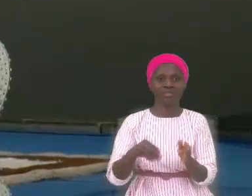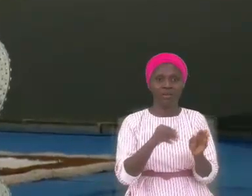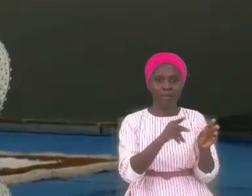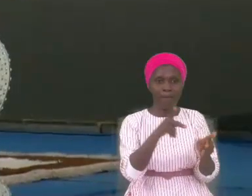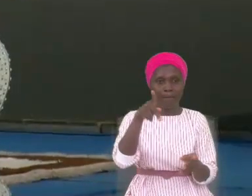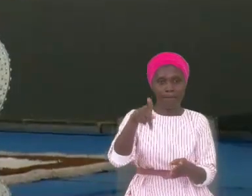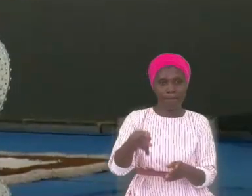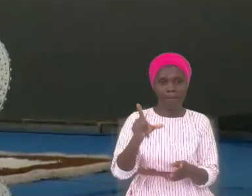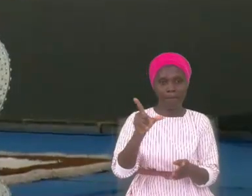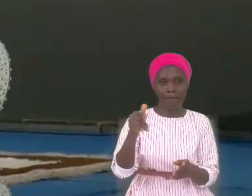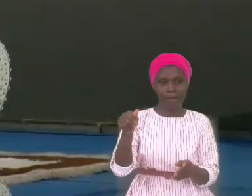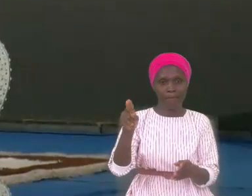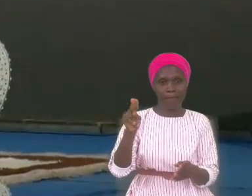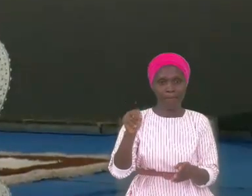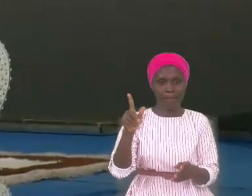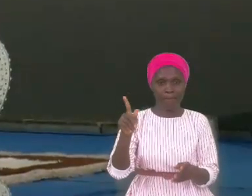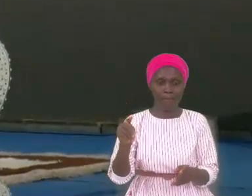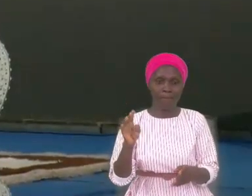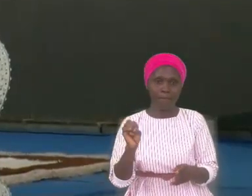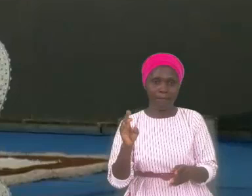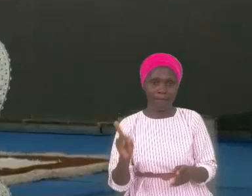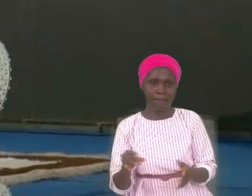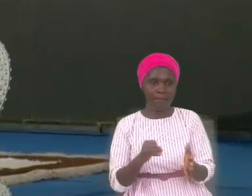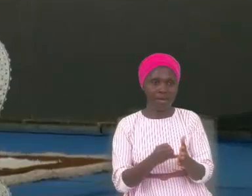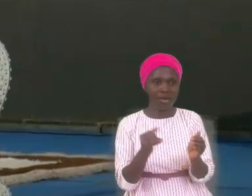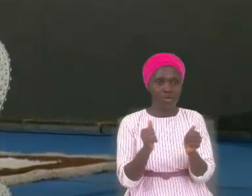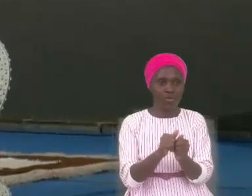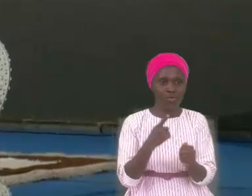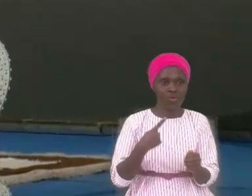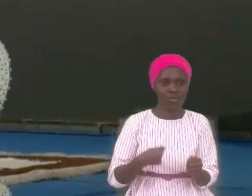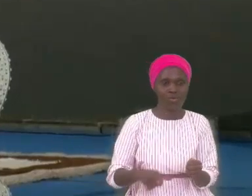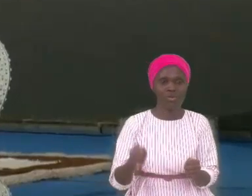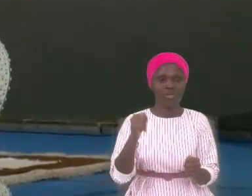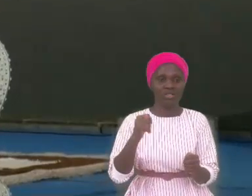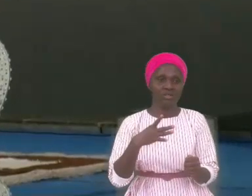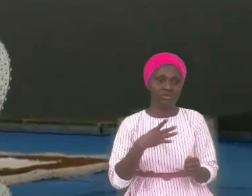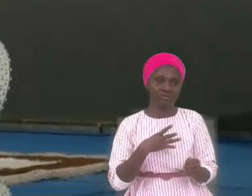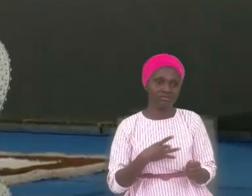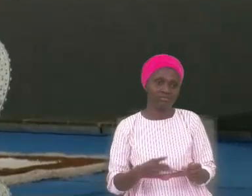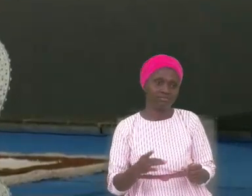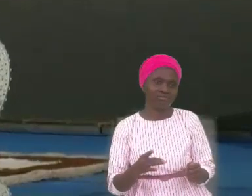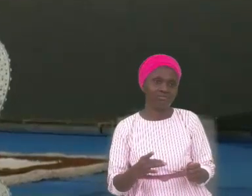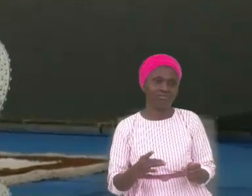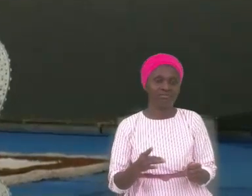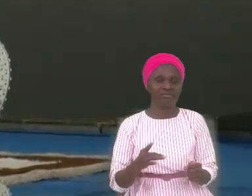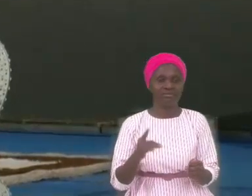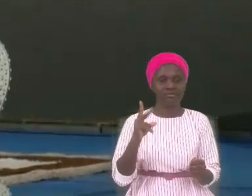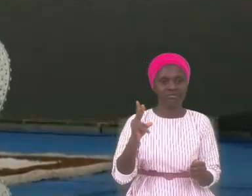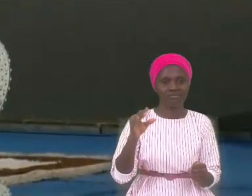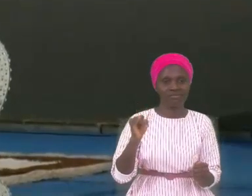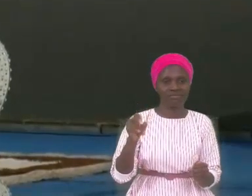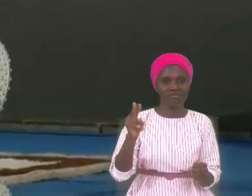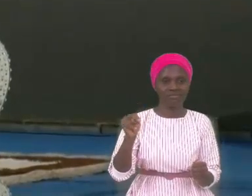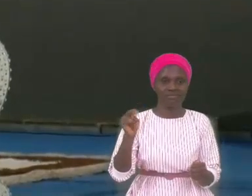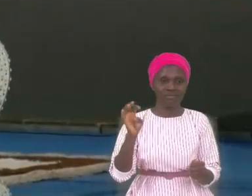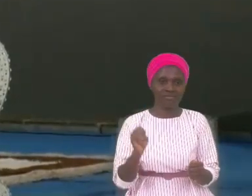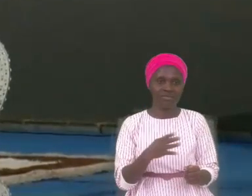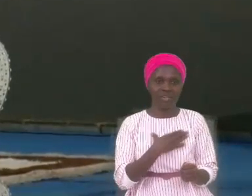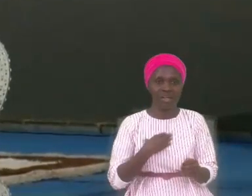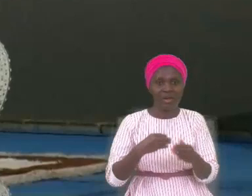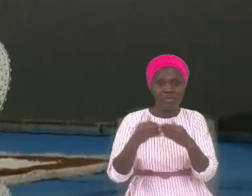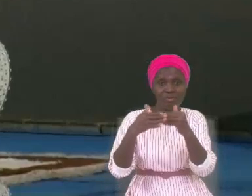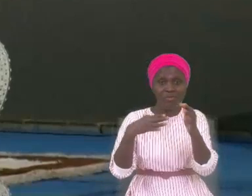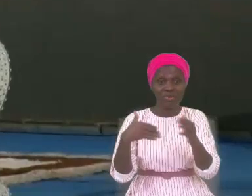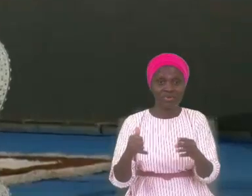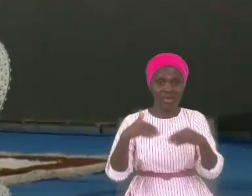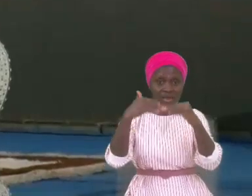the midst of it, and also made a wine press therein. And he looked that it should